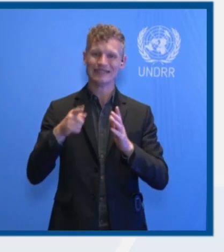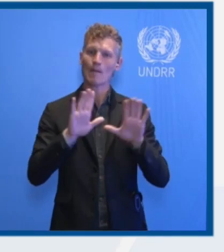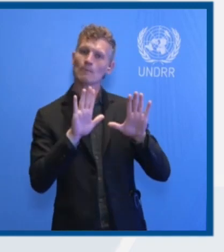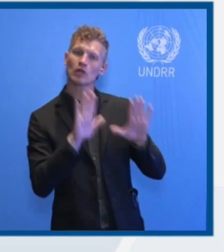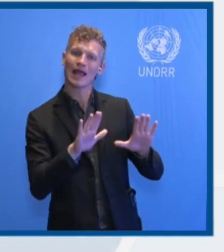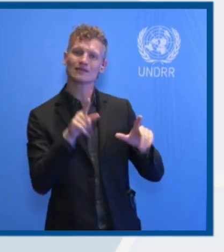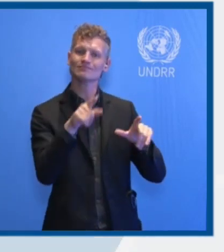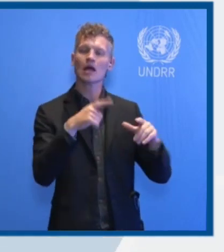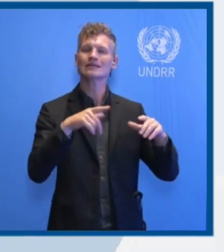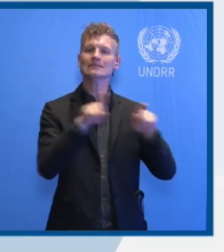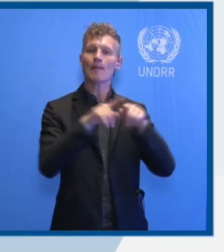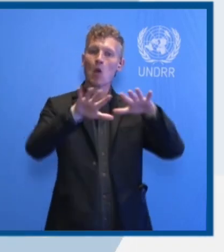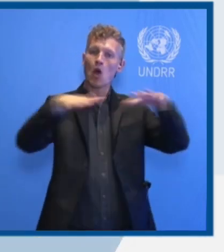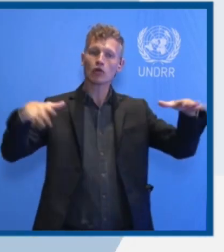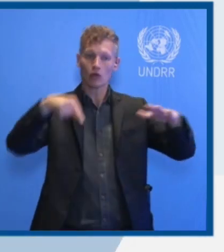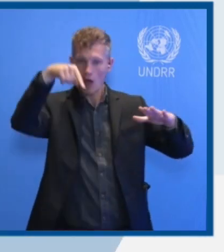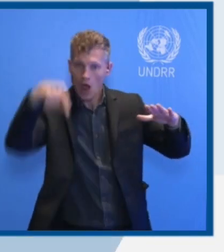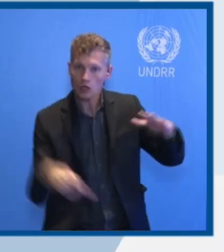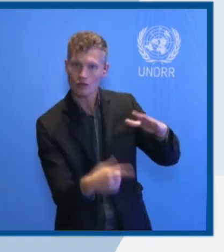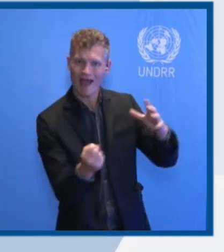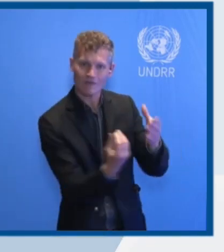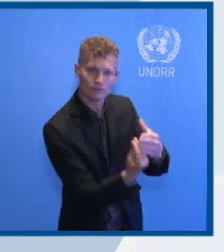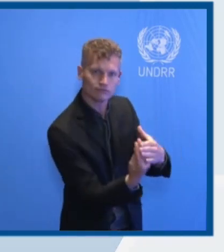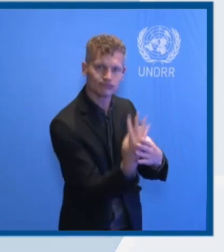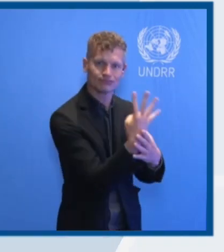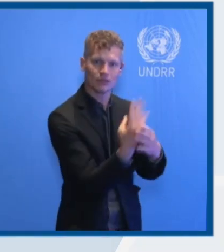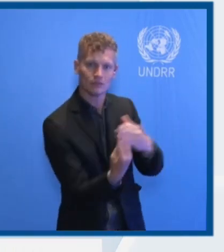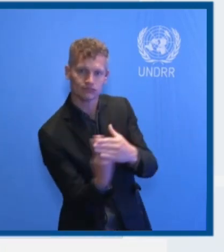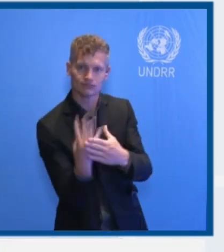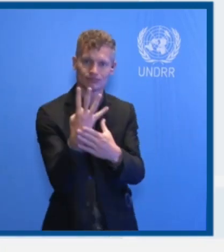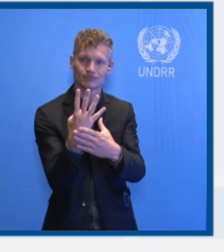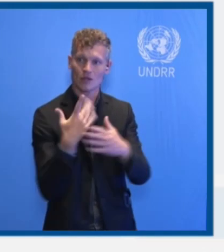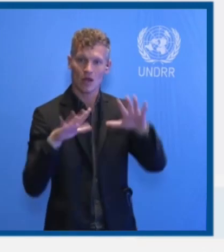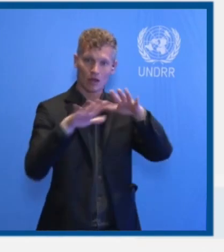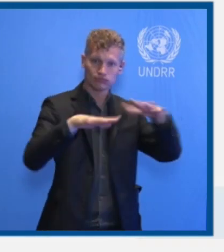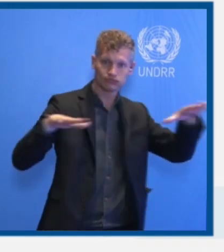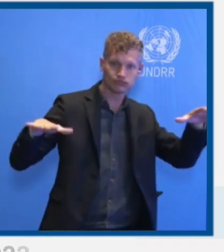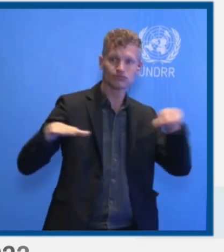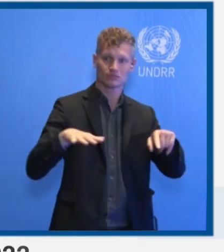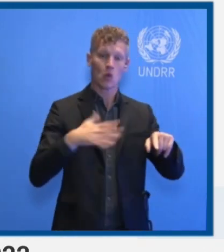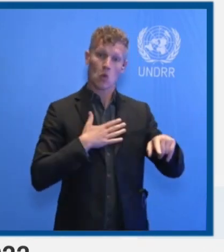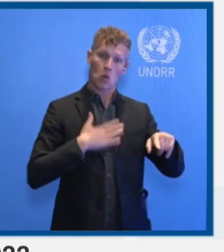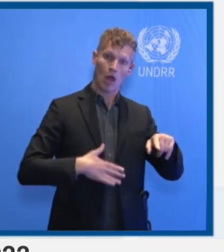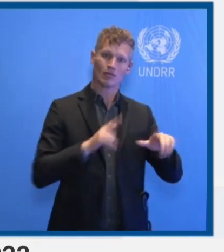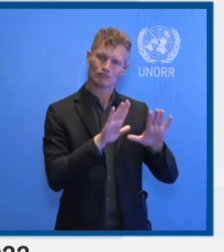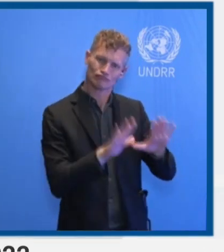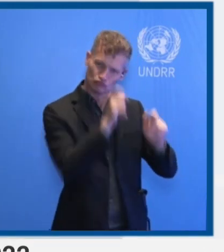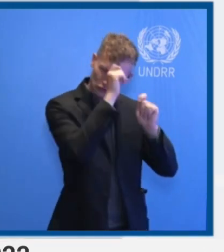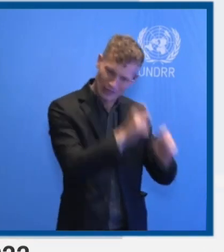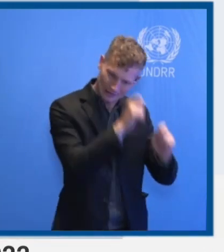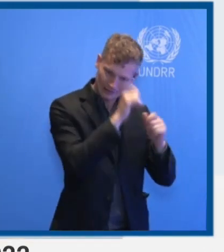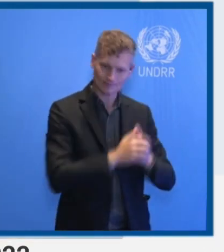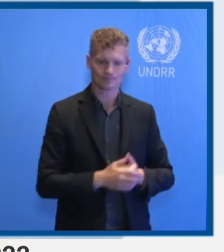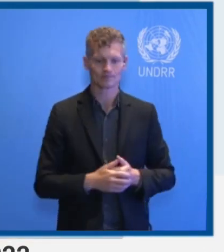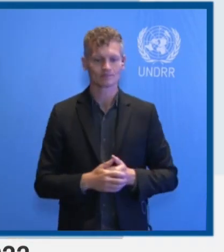new resolution on nature-based solutions adopted at the UN Environment Assembly in March this year helps to